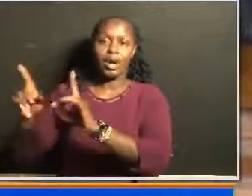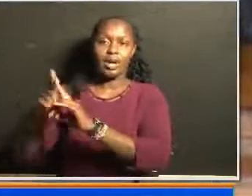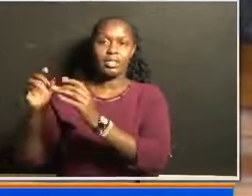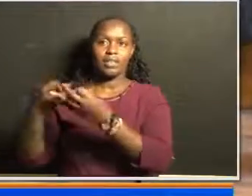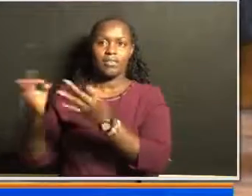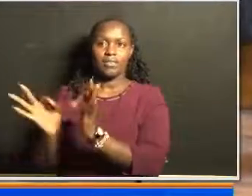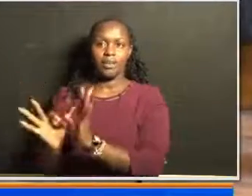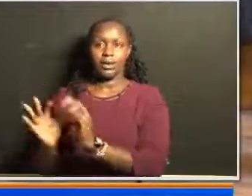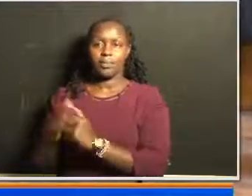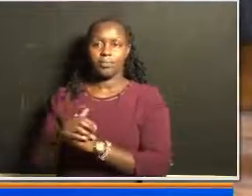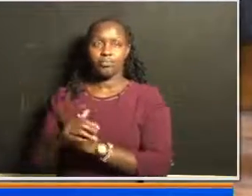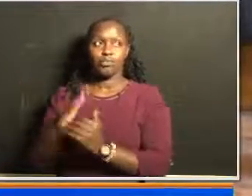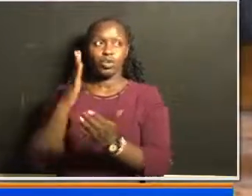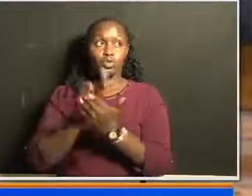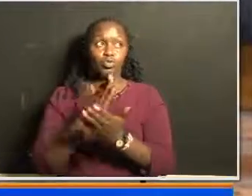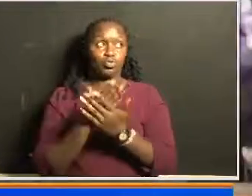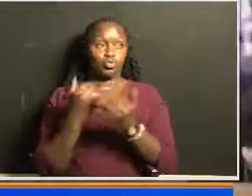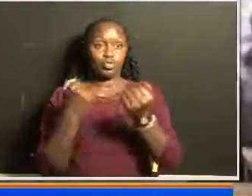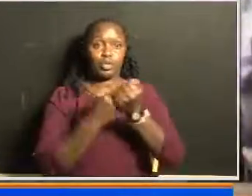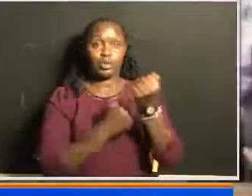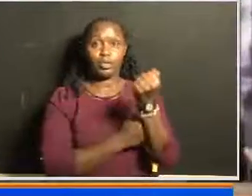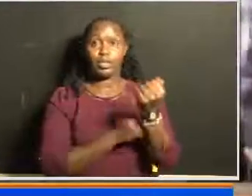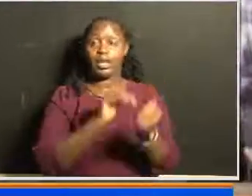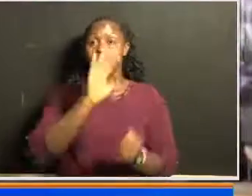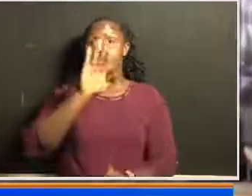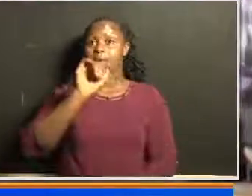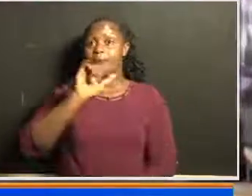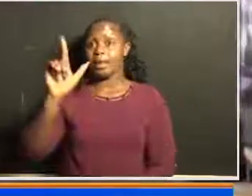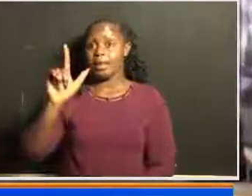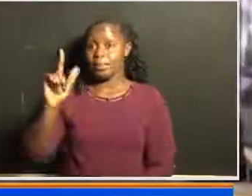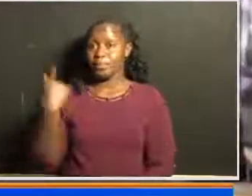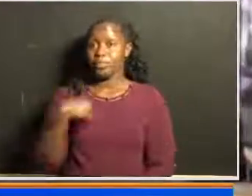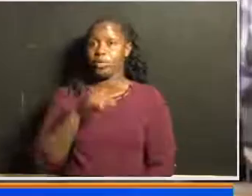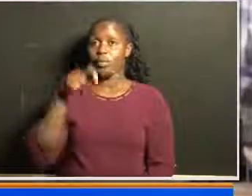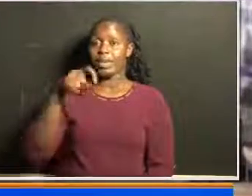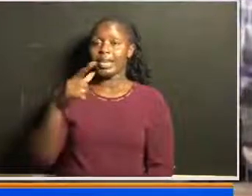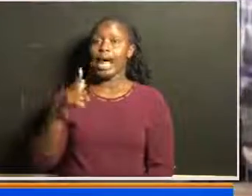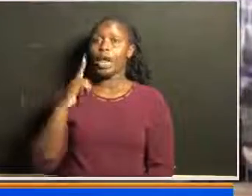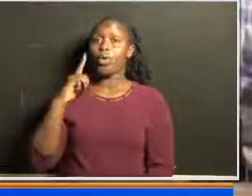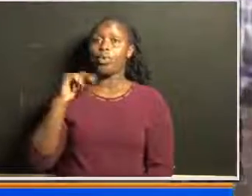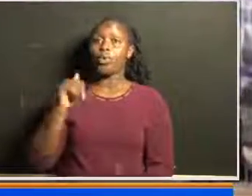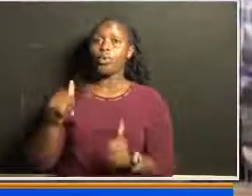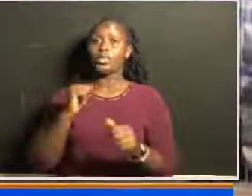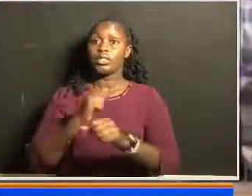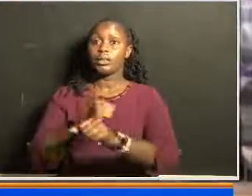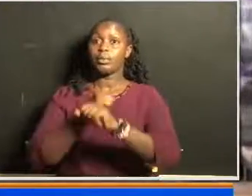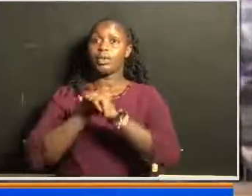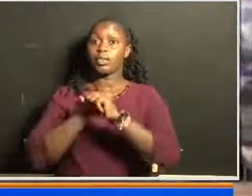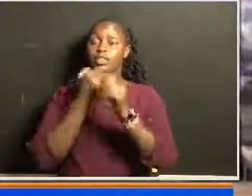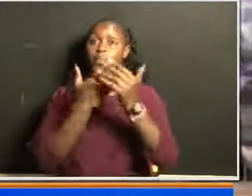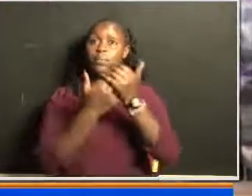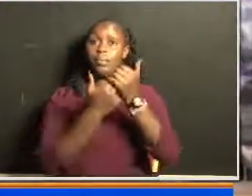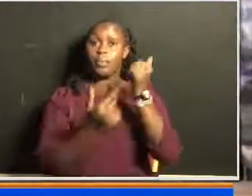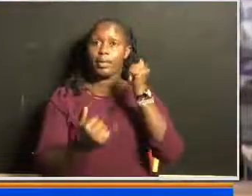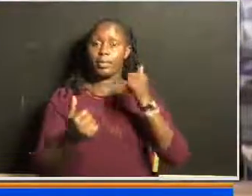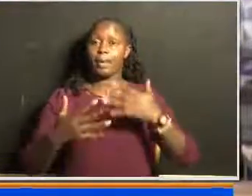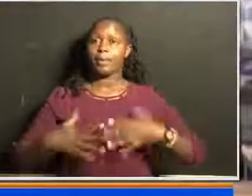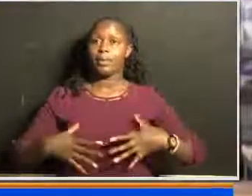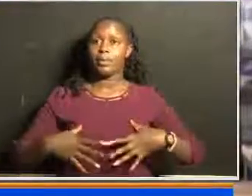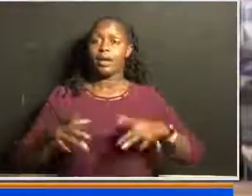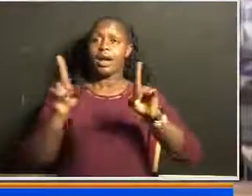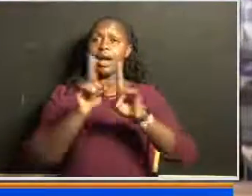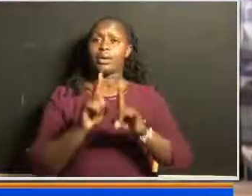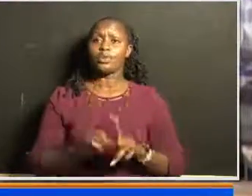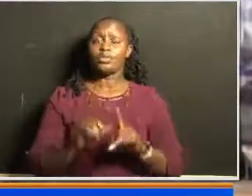of the bill, the surrogacy bill. So we need a law that is protecting both parties and even the party